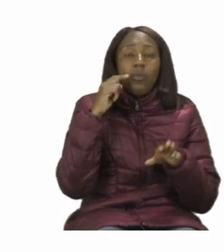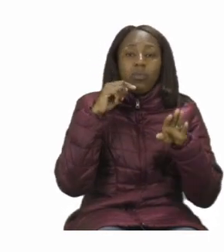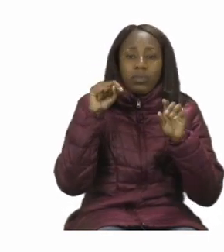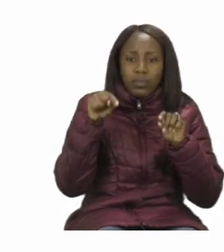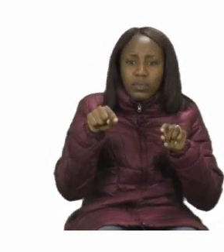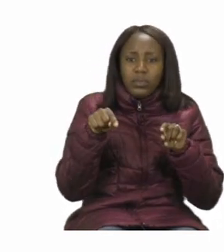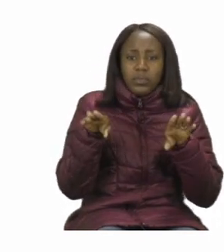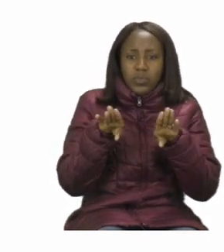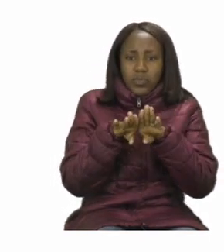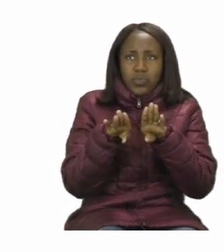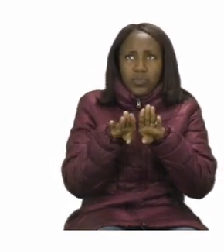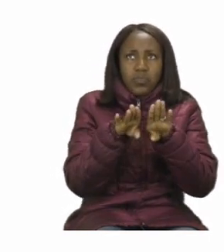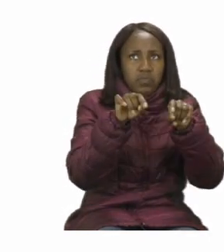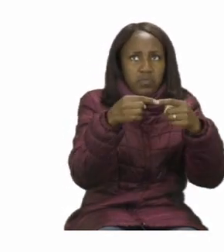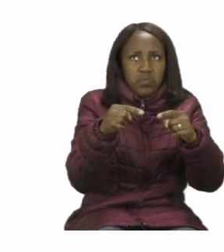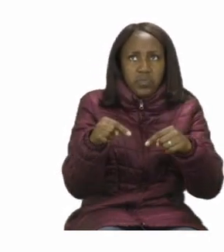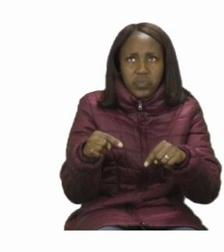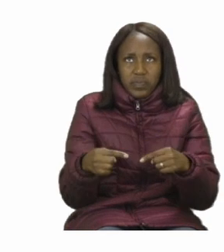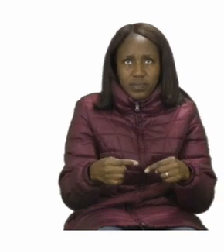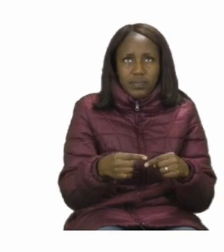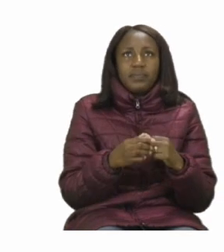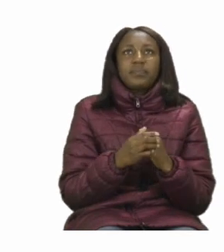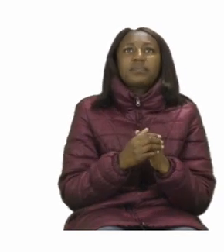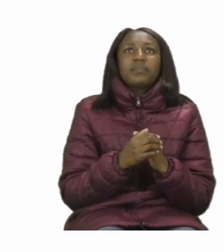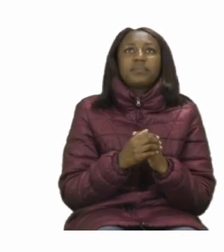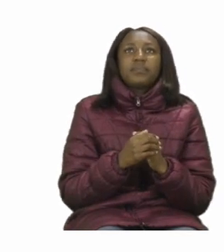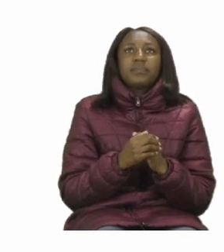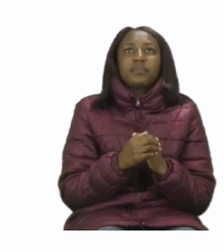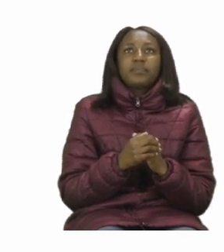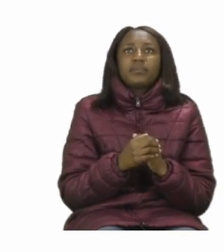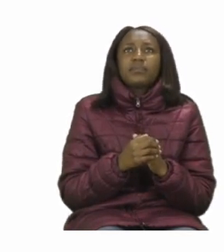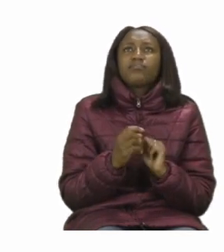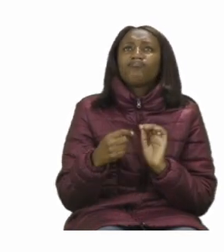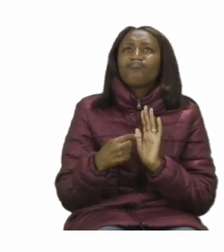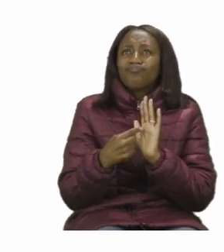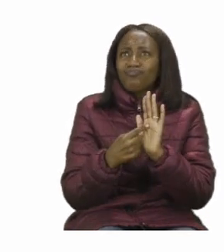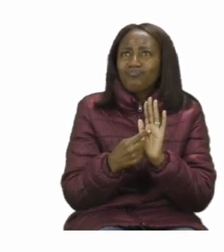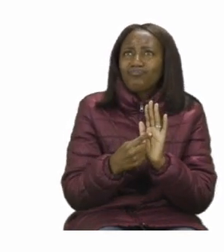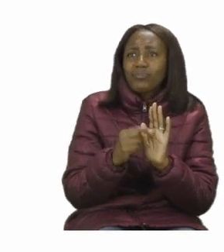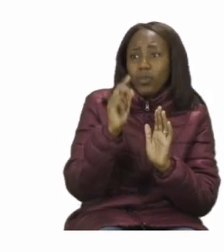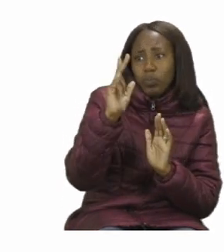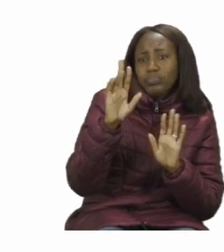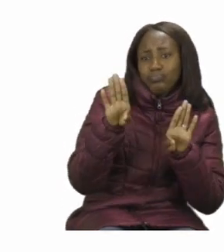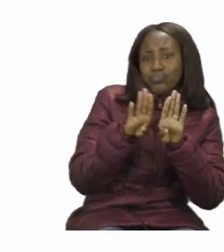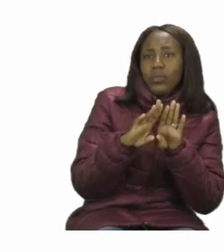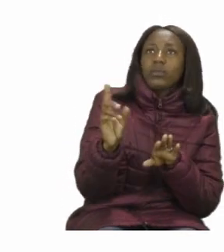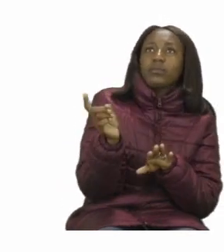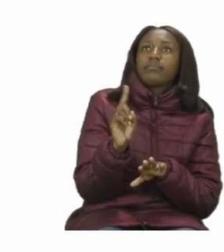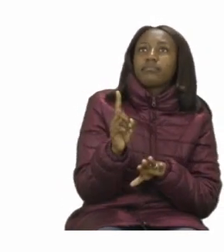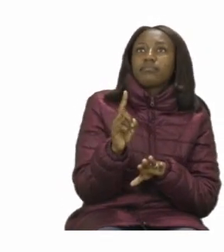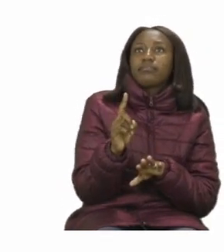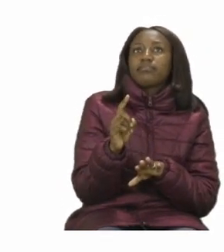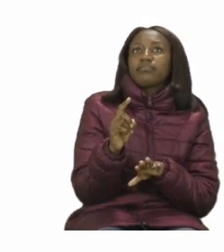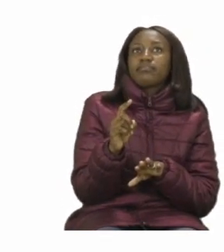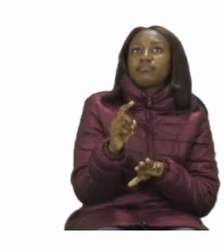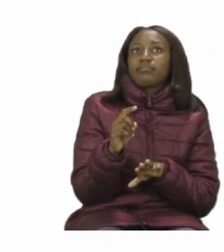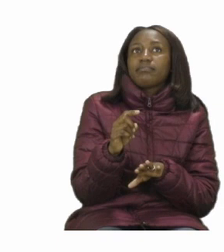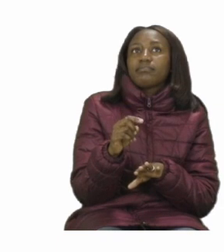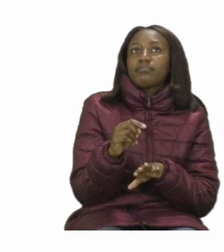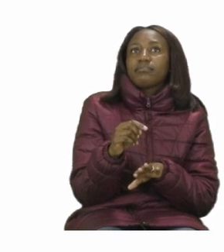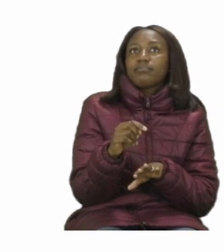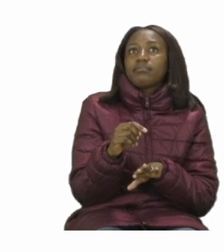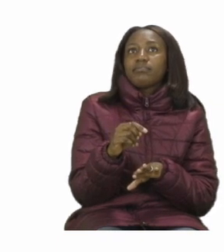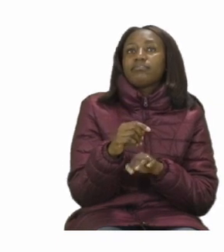actions or doing words. They show what someone or something is doing. This we already